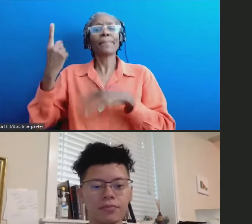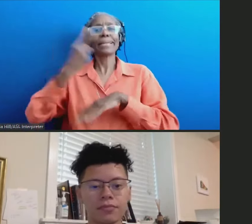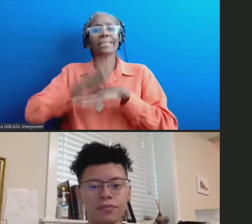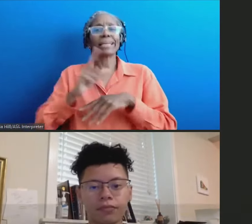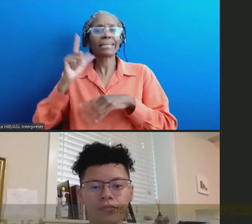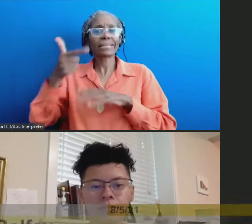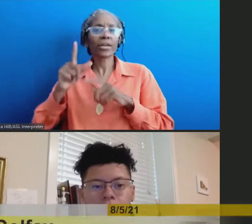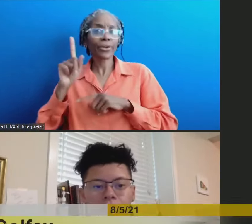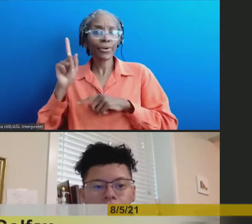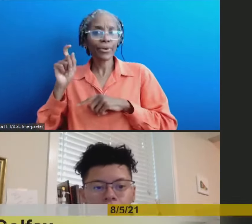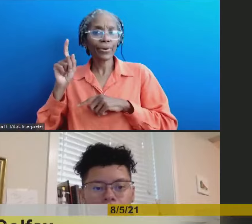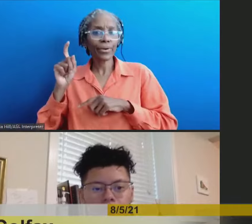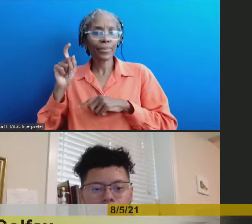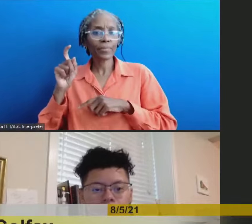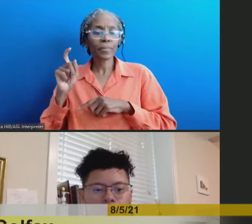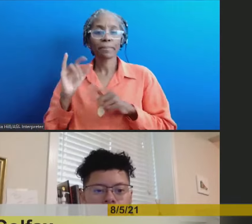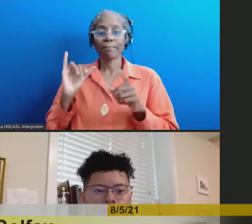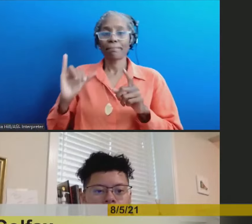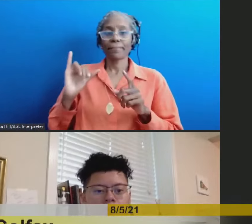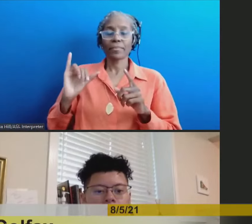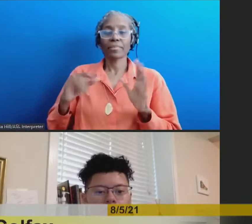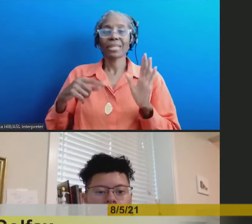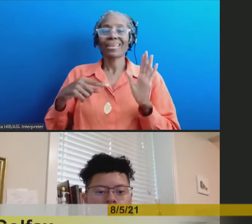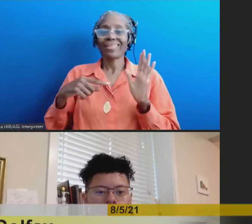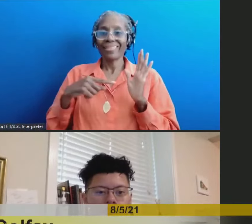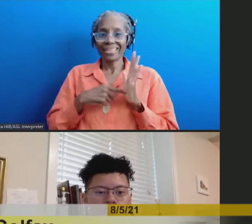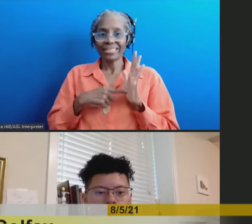So again, this is a